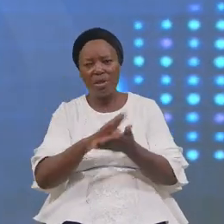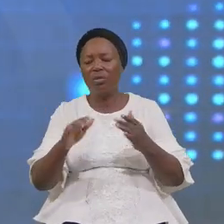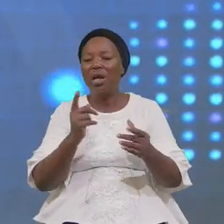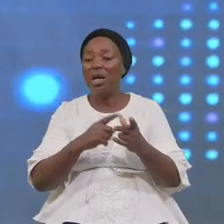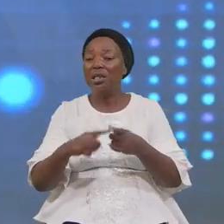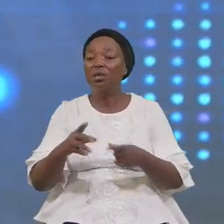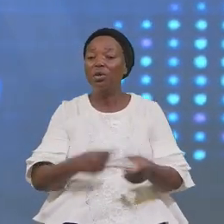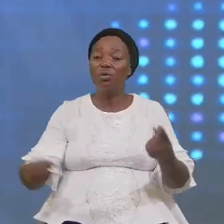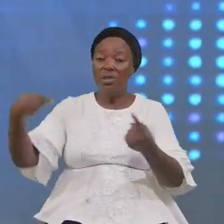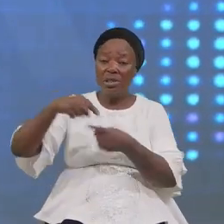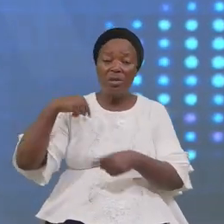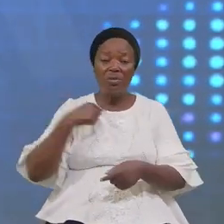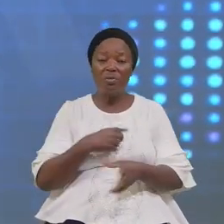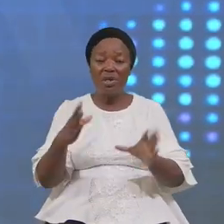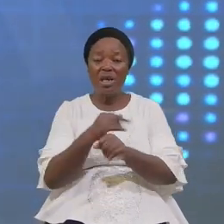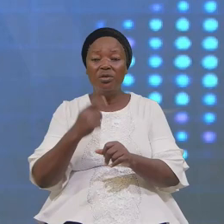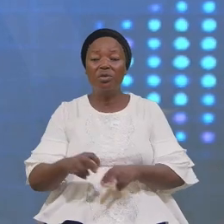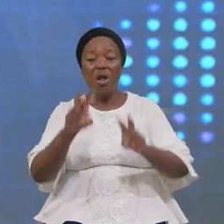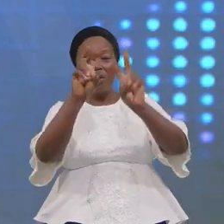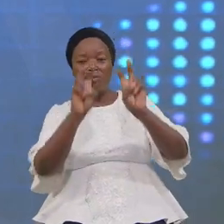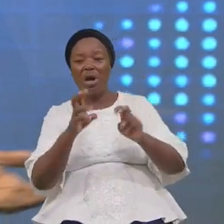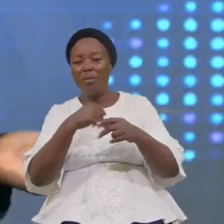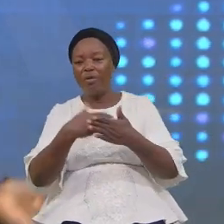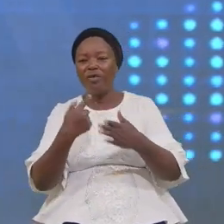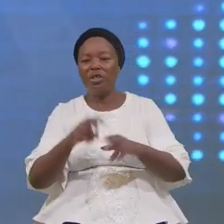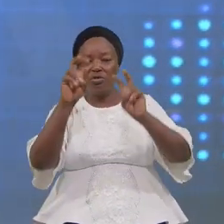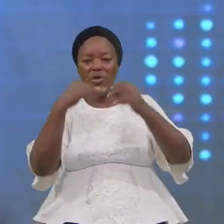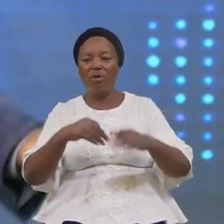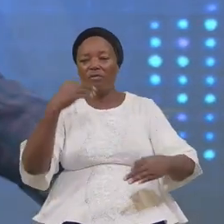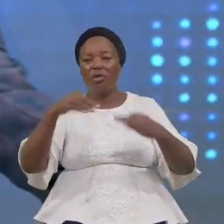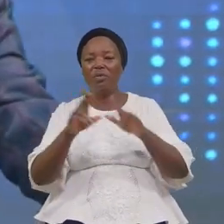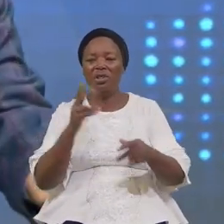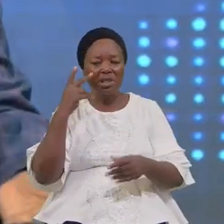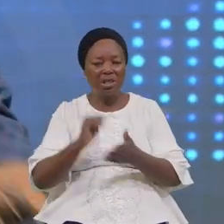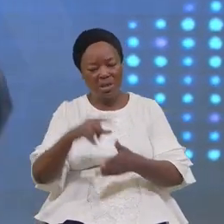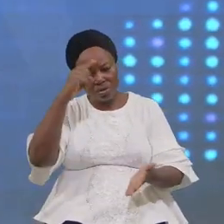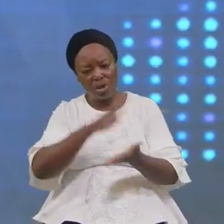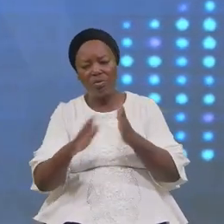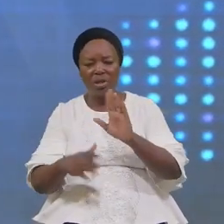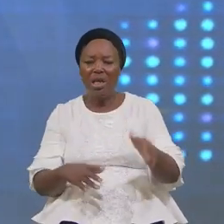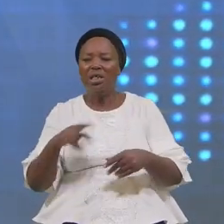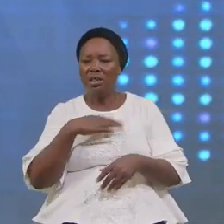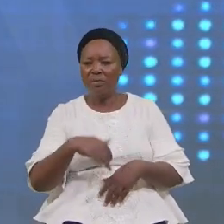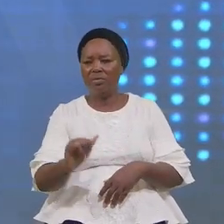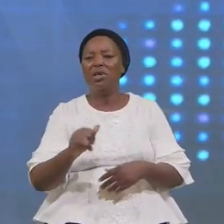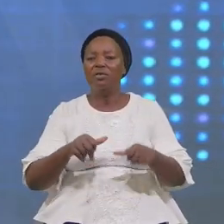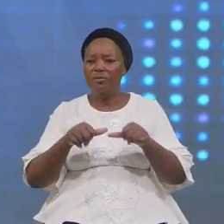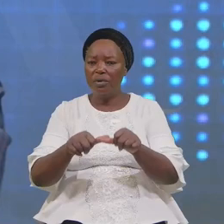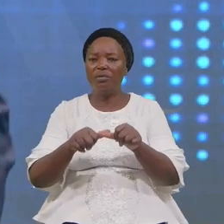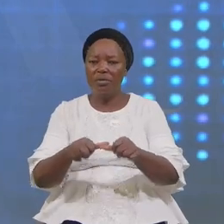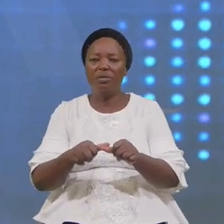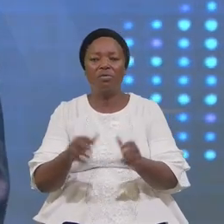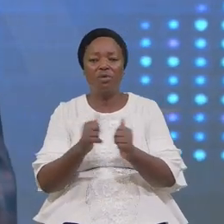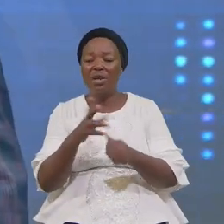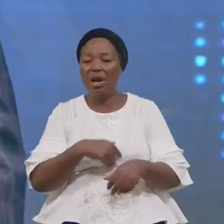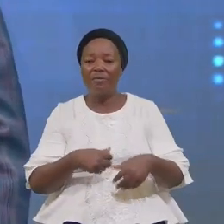we get to the throne, before the throne of judgment, look at that shadow there, it's still following. It's the repentance